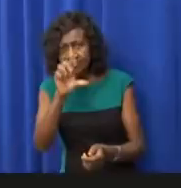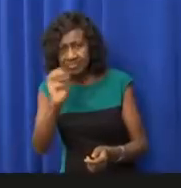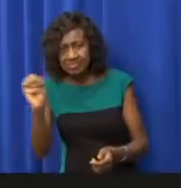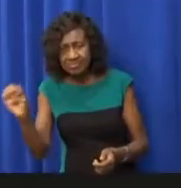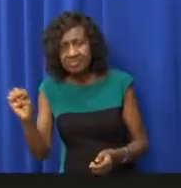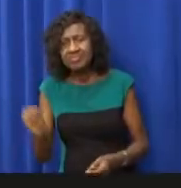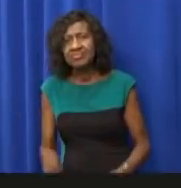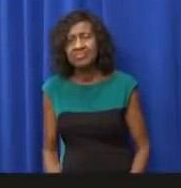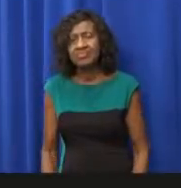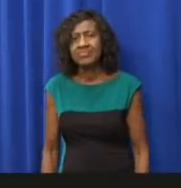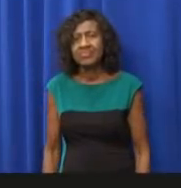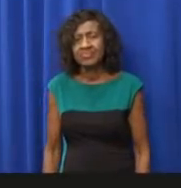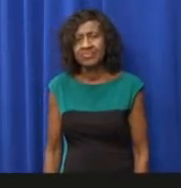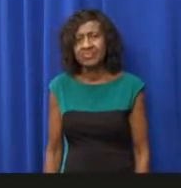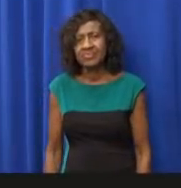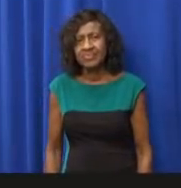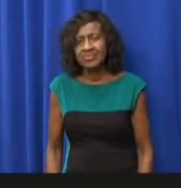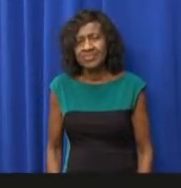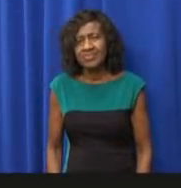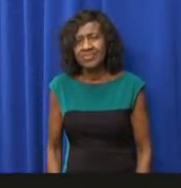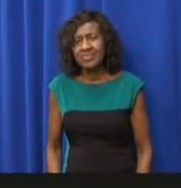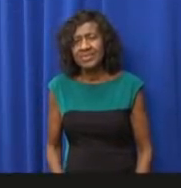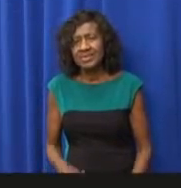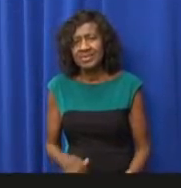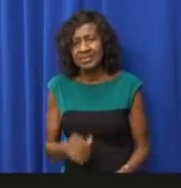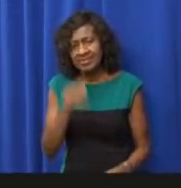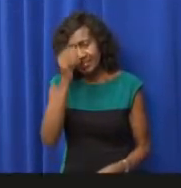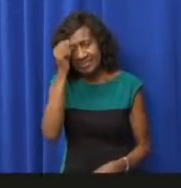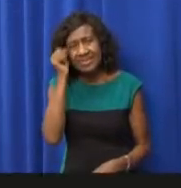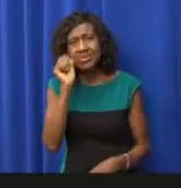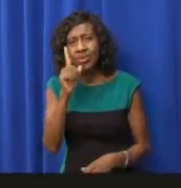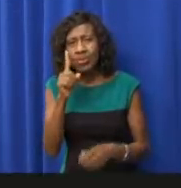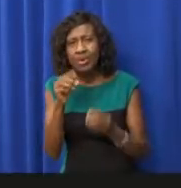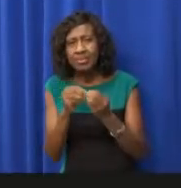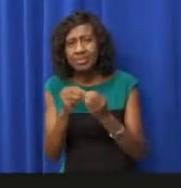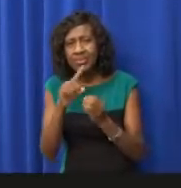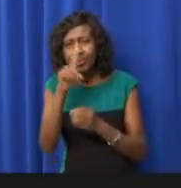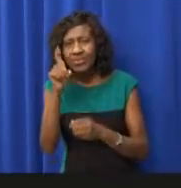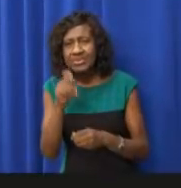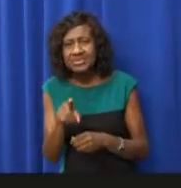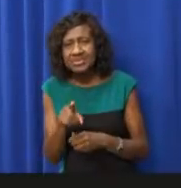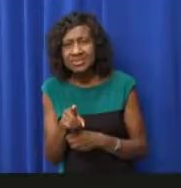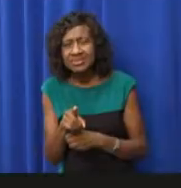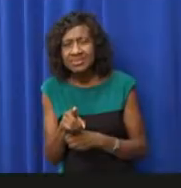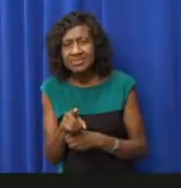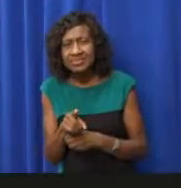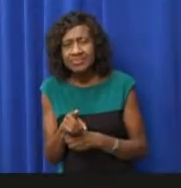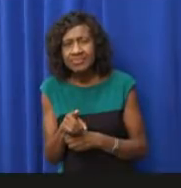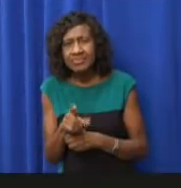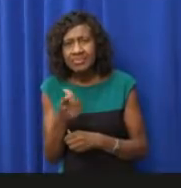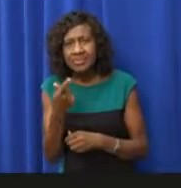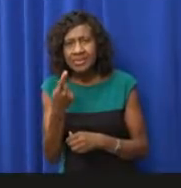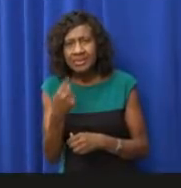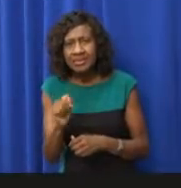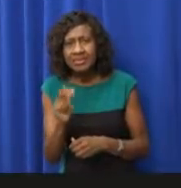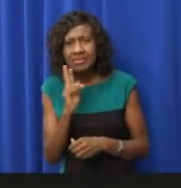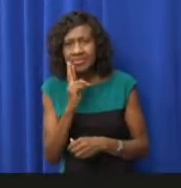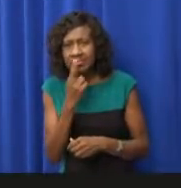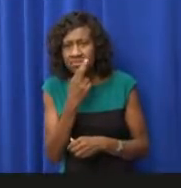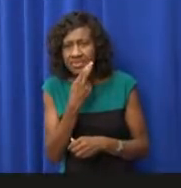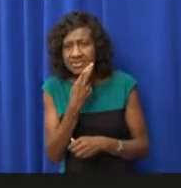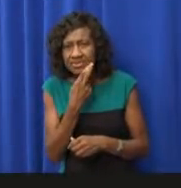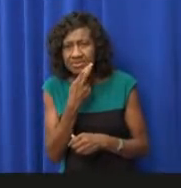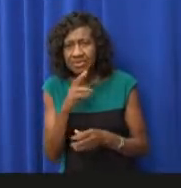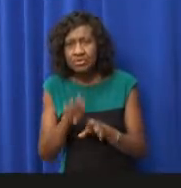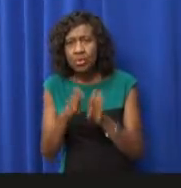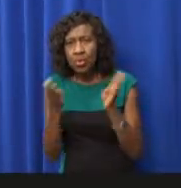That, I think, is all of my questions for Dr. Lee. Oh, no, just one more question. Given that the restaurants will be opening this